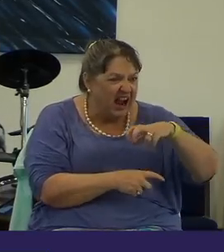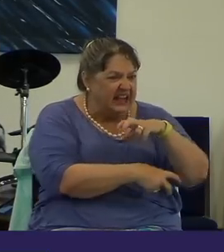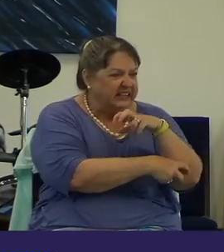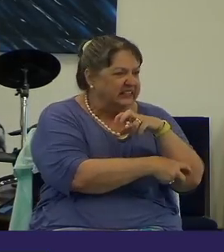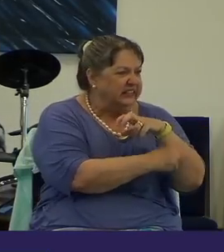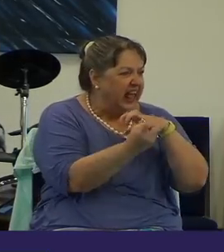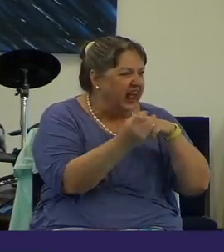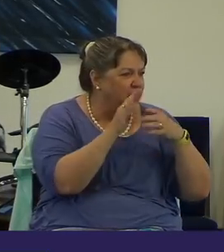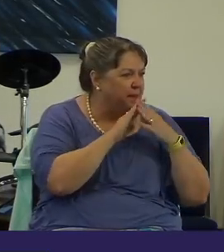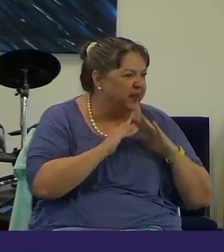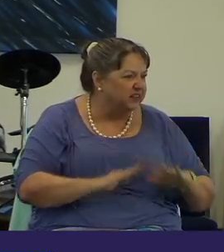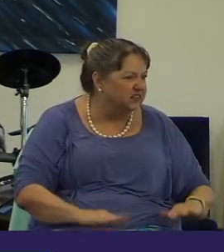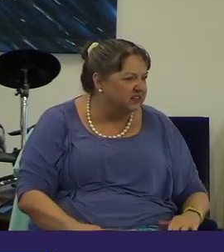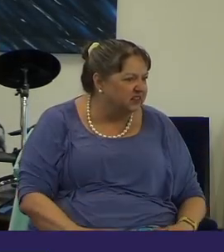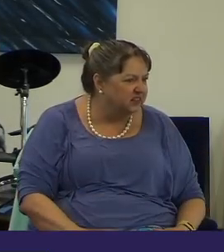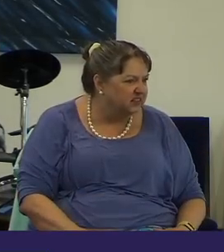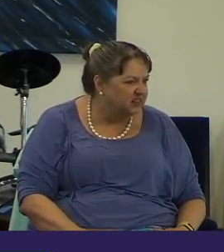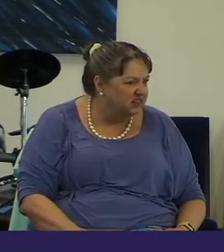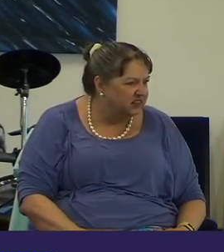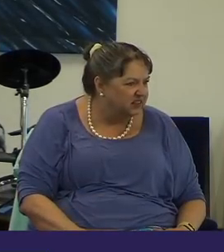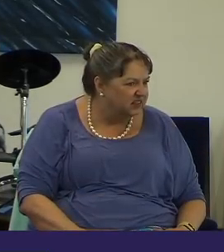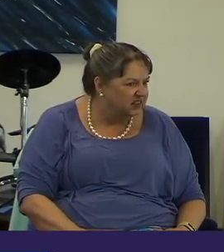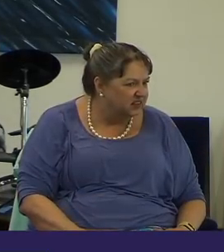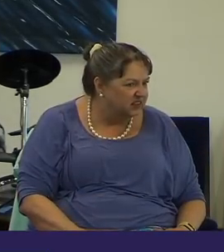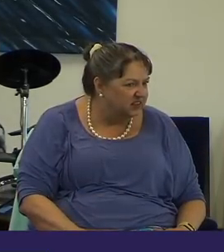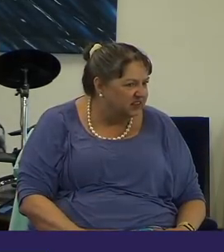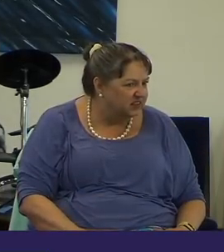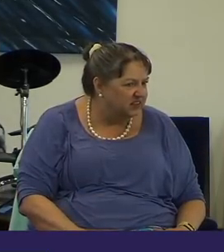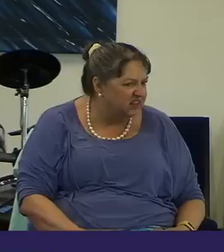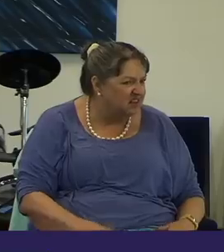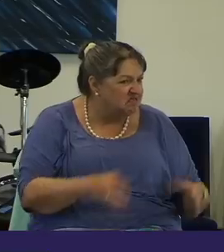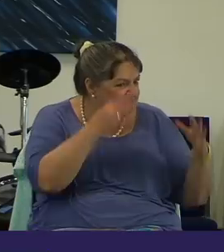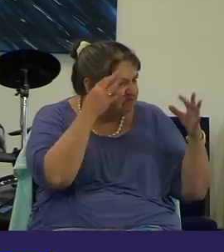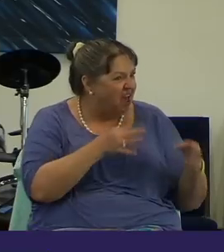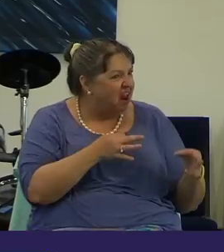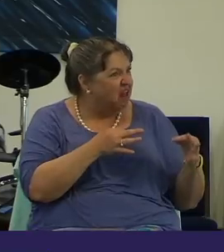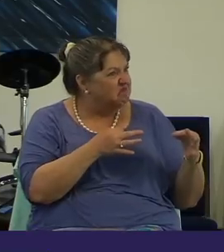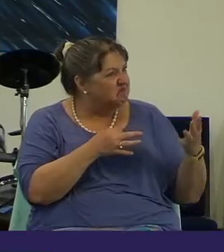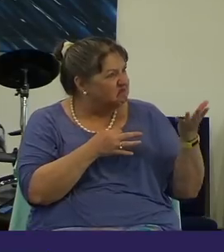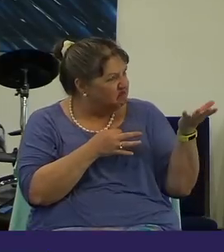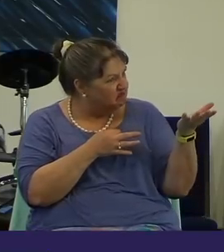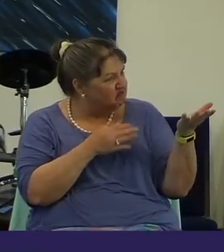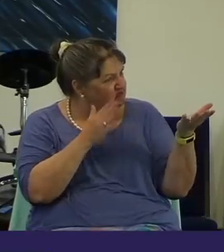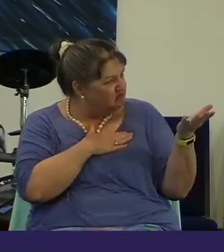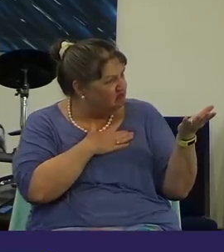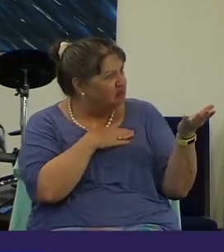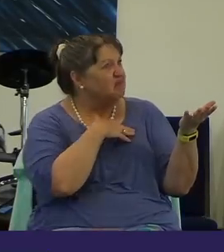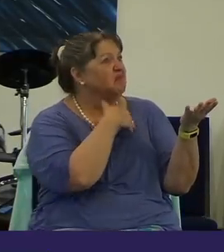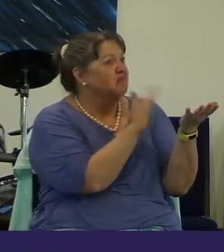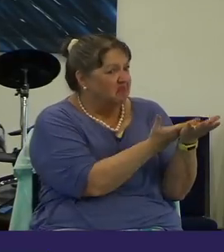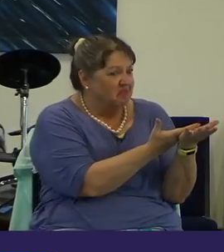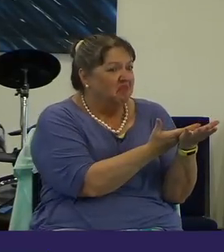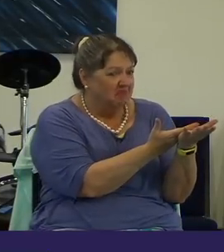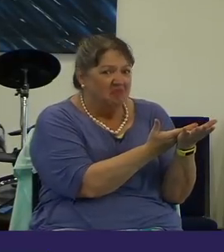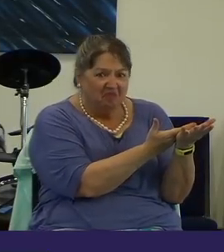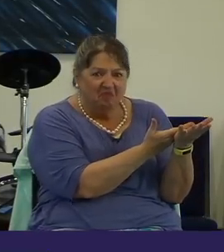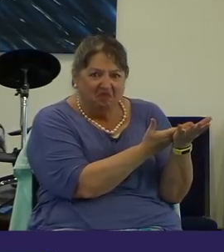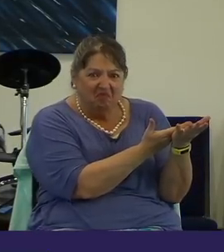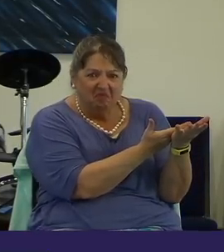and from their minds and to introduce them to something much more better as far as he was concerned, though it was